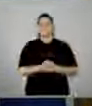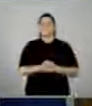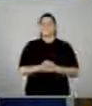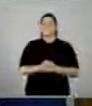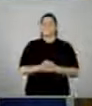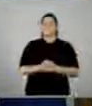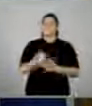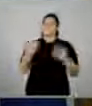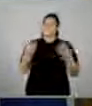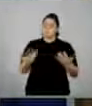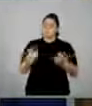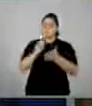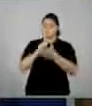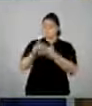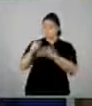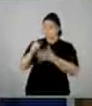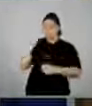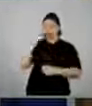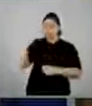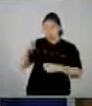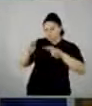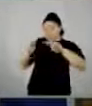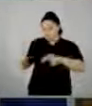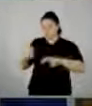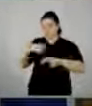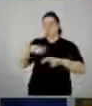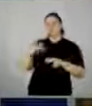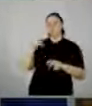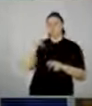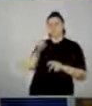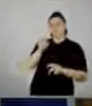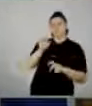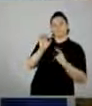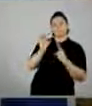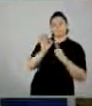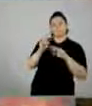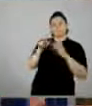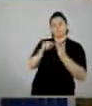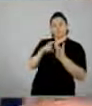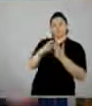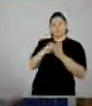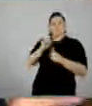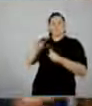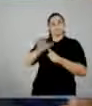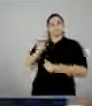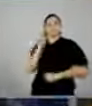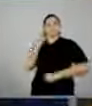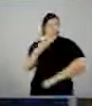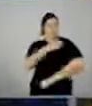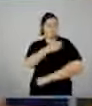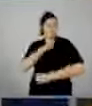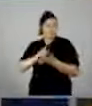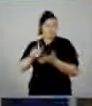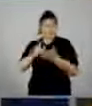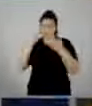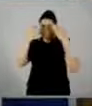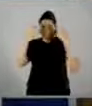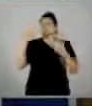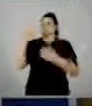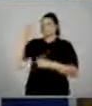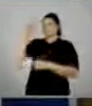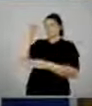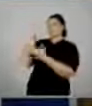use as a booster. There actually are some trials starting in the UK and one or two other countries where they're deliberately using two different vaccines to see how